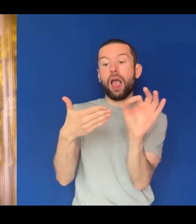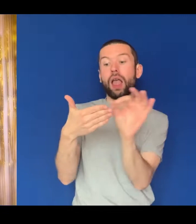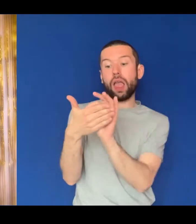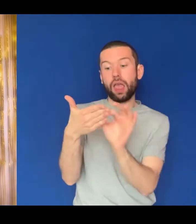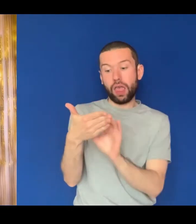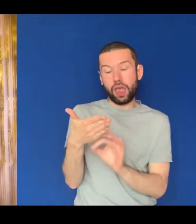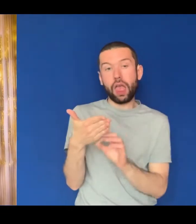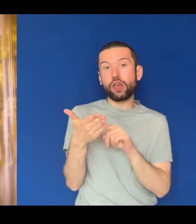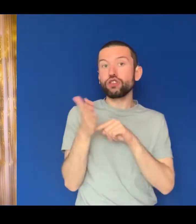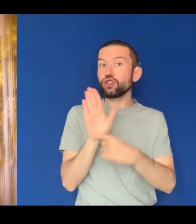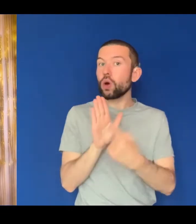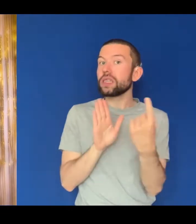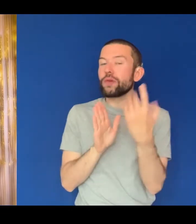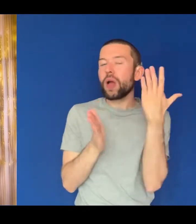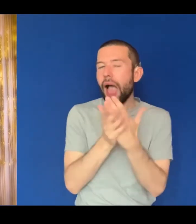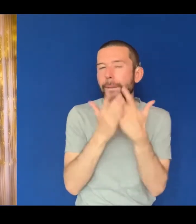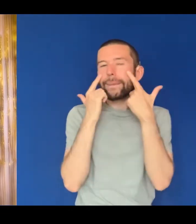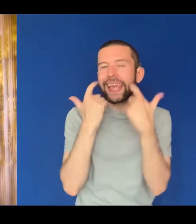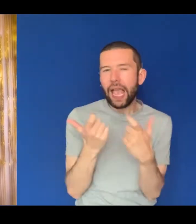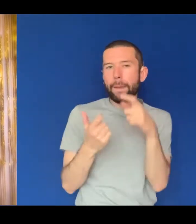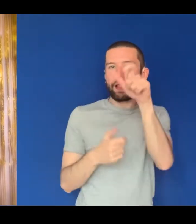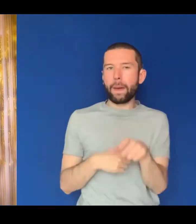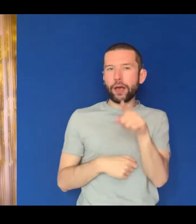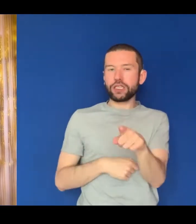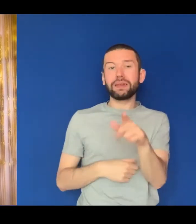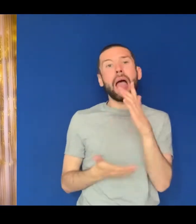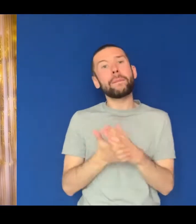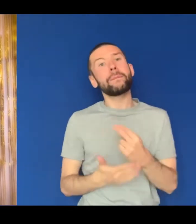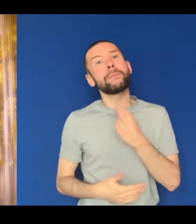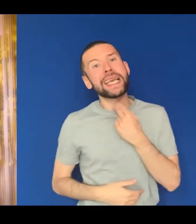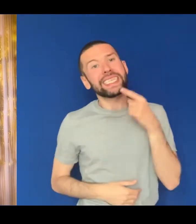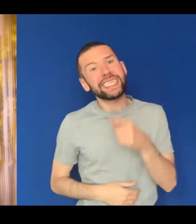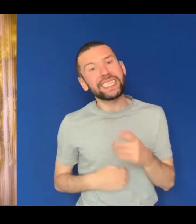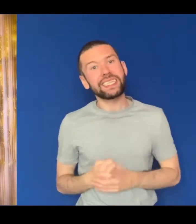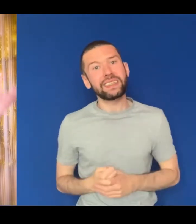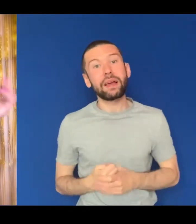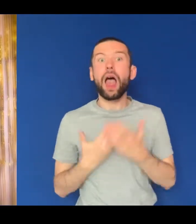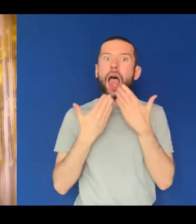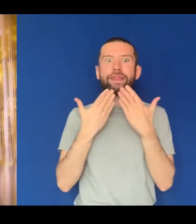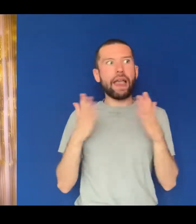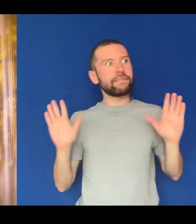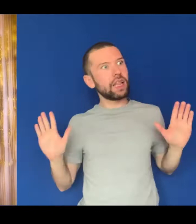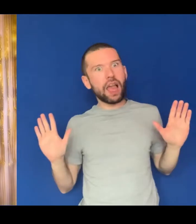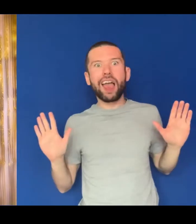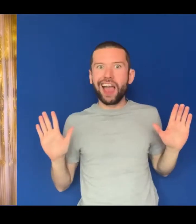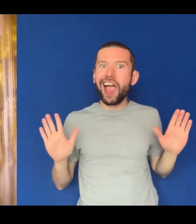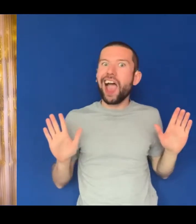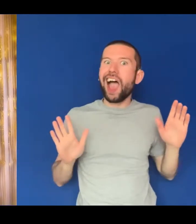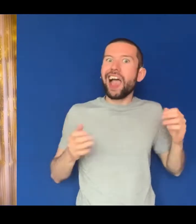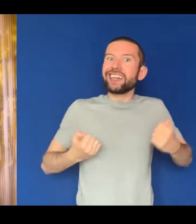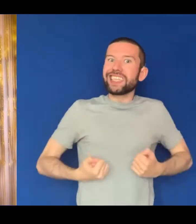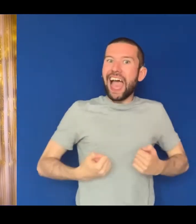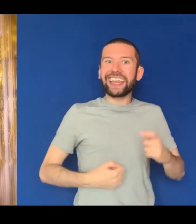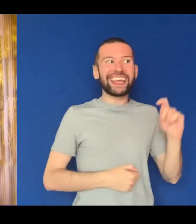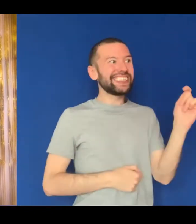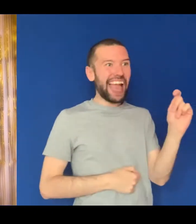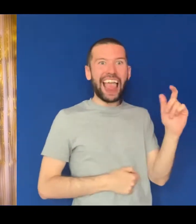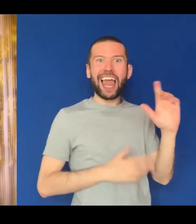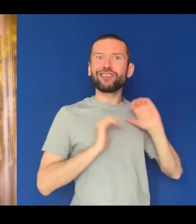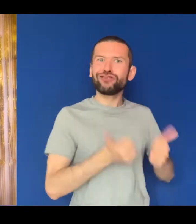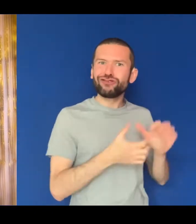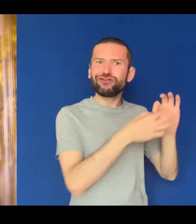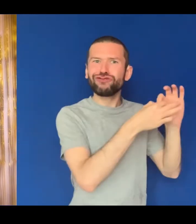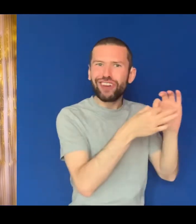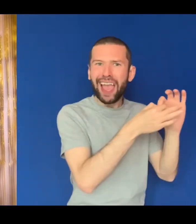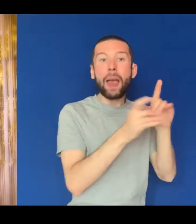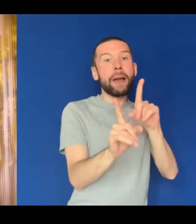shows someone that you really care about them and you miss them. Thankfully, Danny and Taylor are great now, but I'll